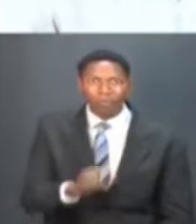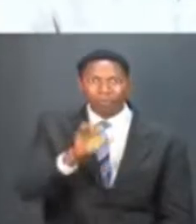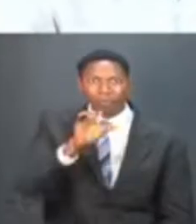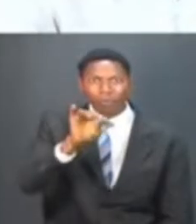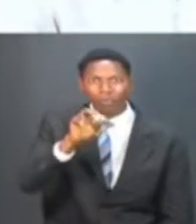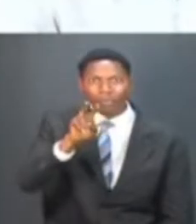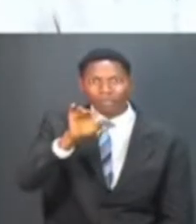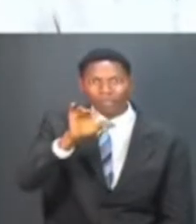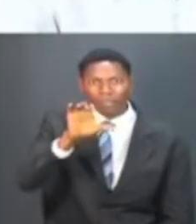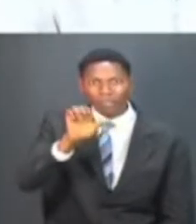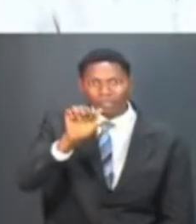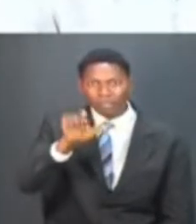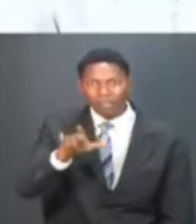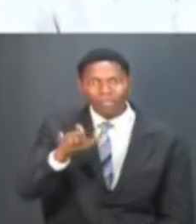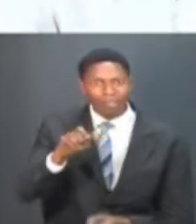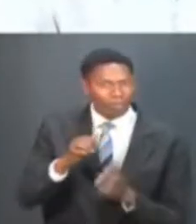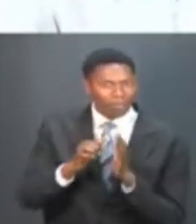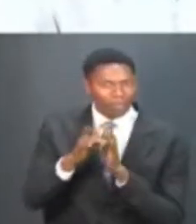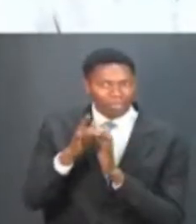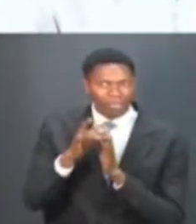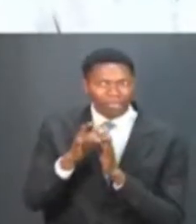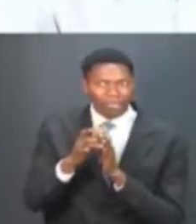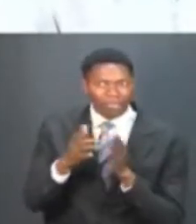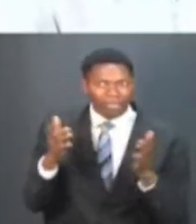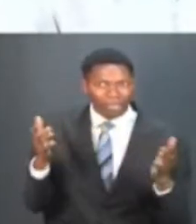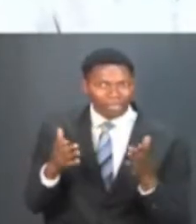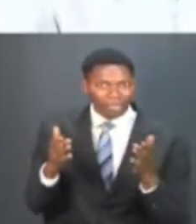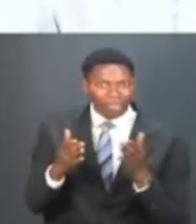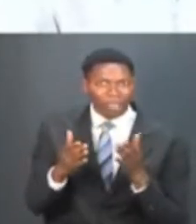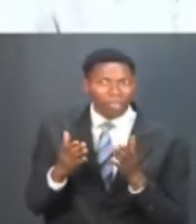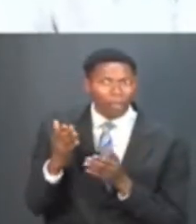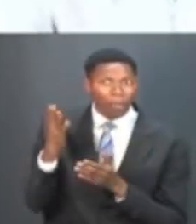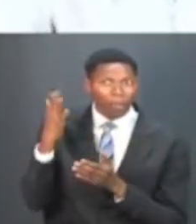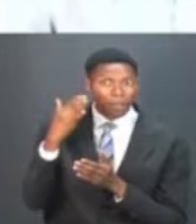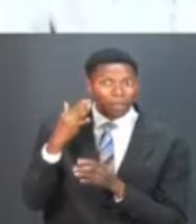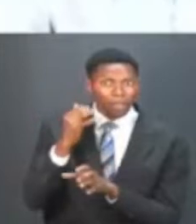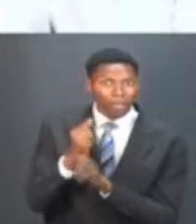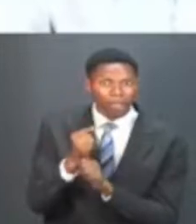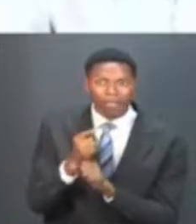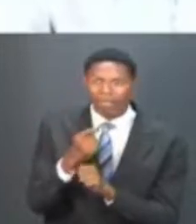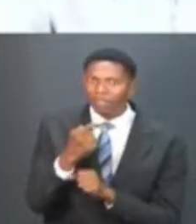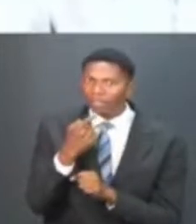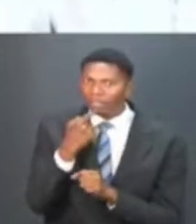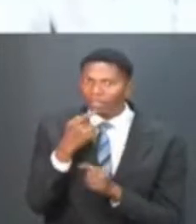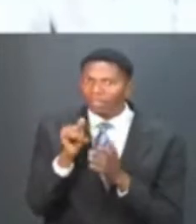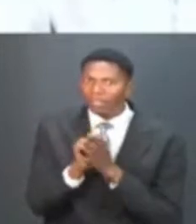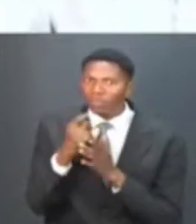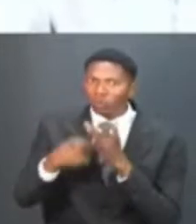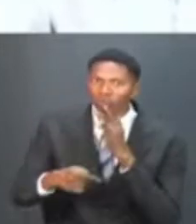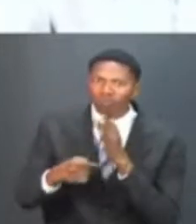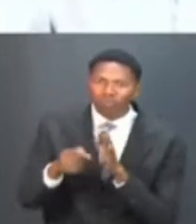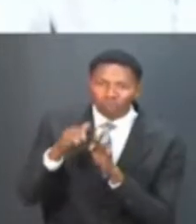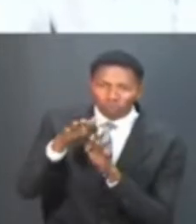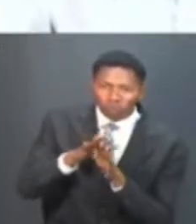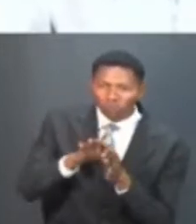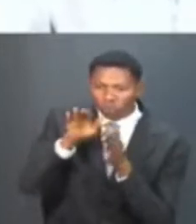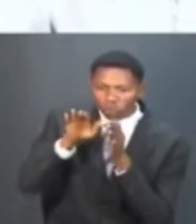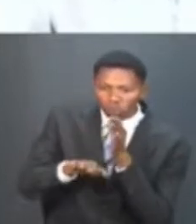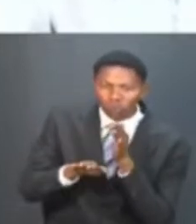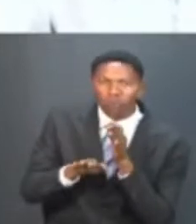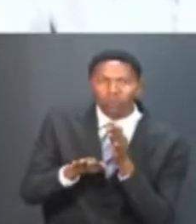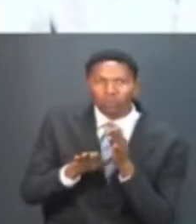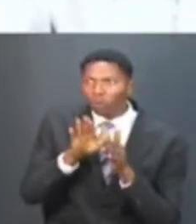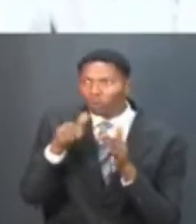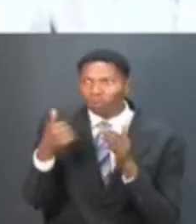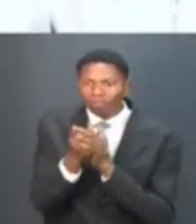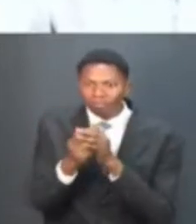cancers. And with the nationwide rollout of this vaccination last year, it is set to reverse the trend of the